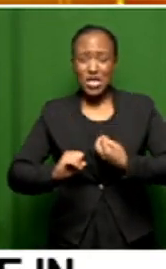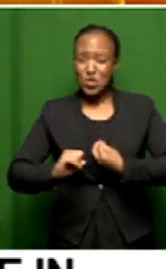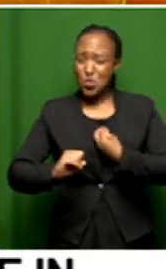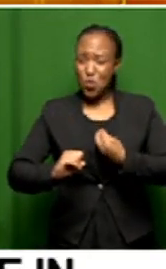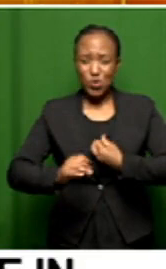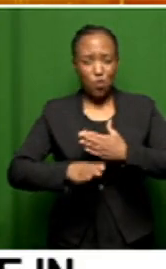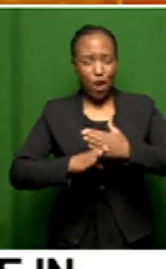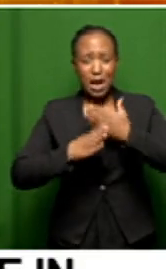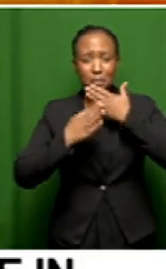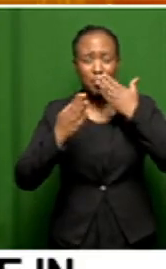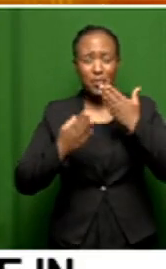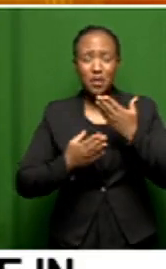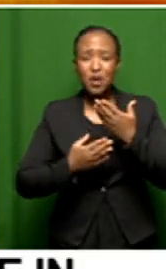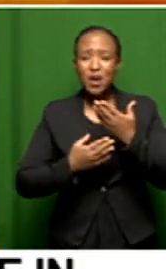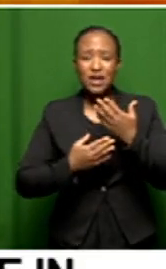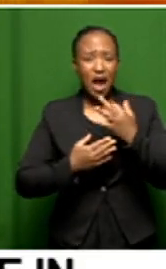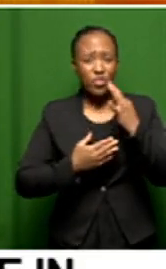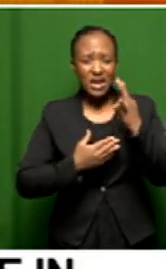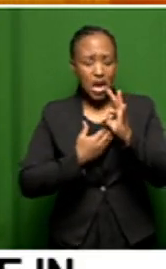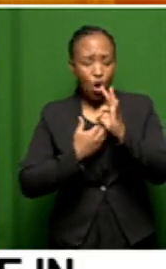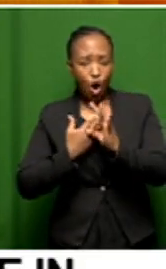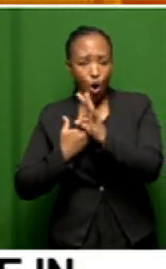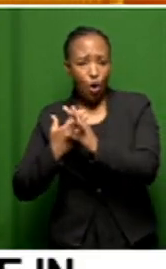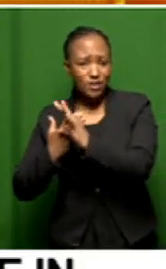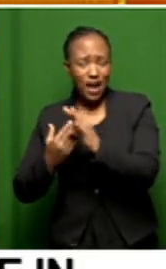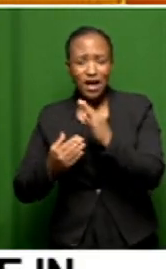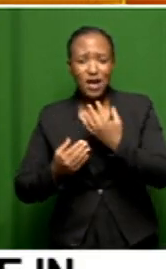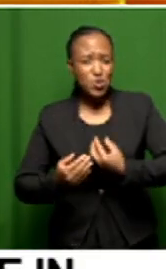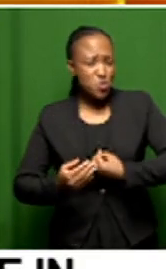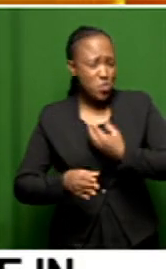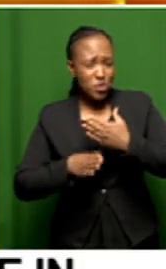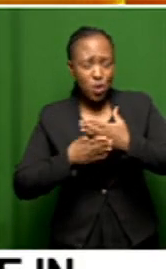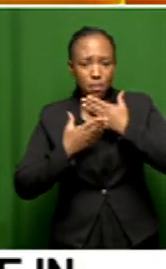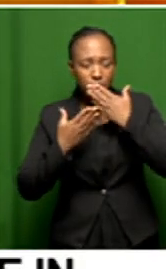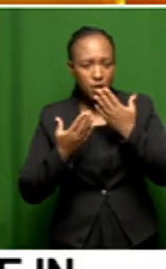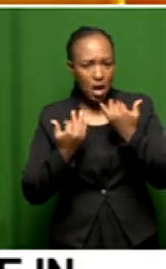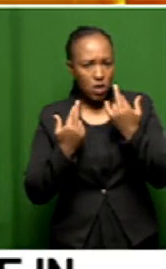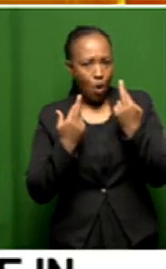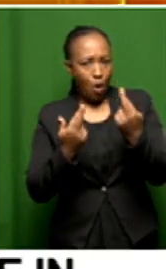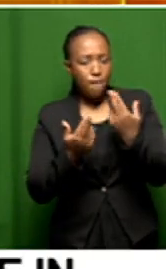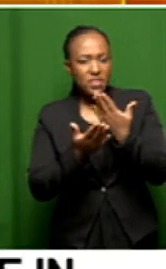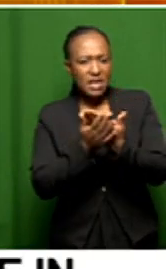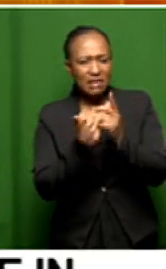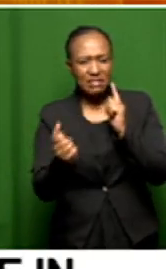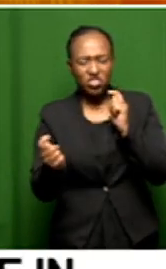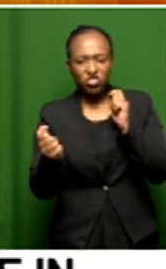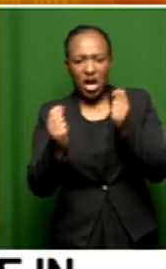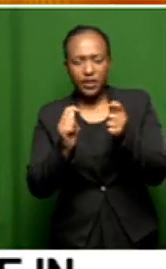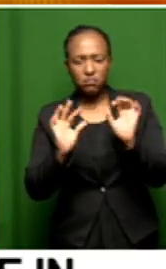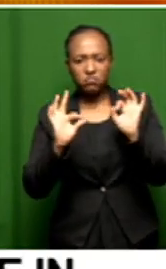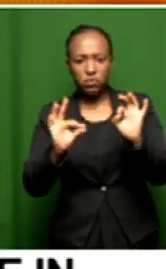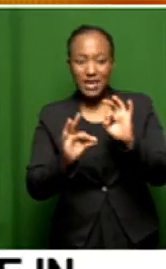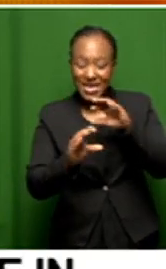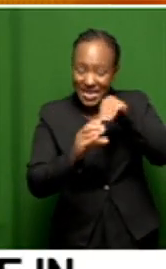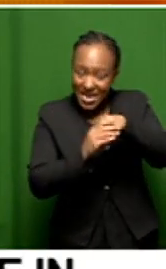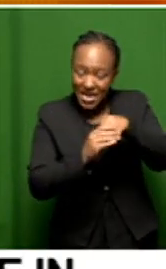at almost 3/4, how then are they hoping to make any sort of meaningful inroads within those